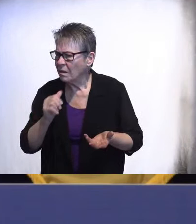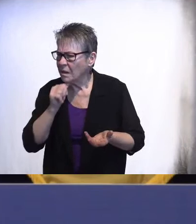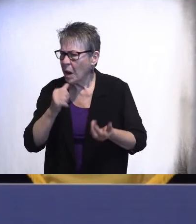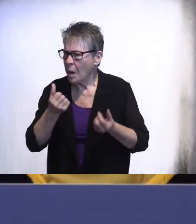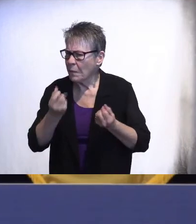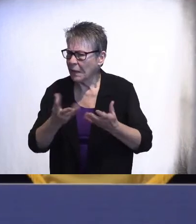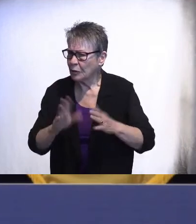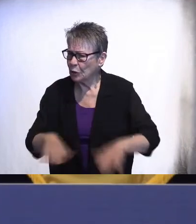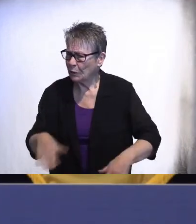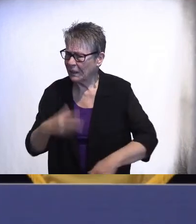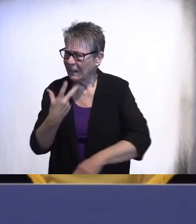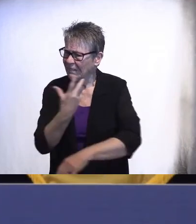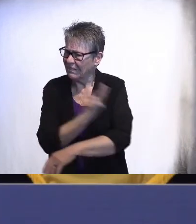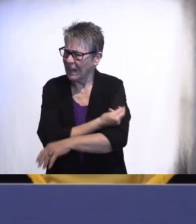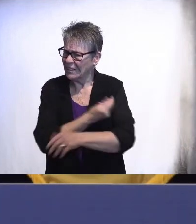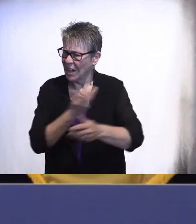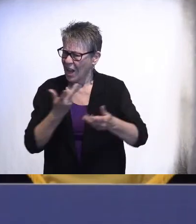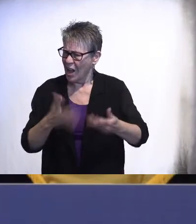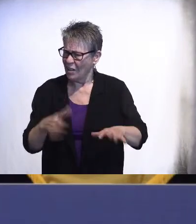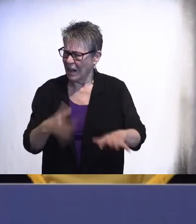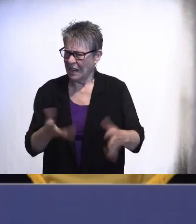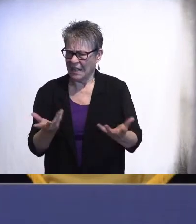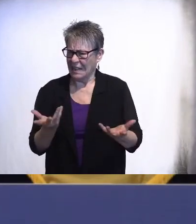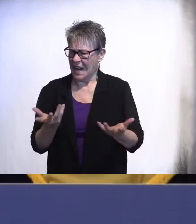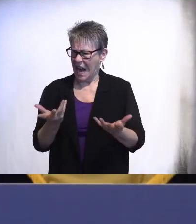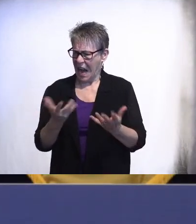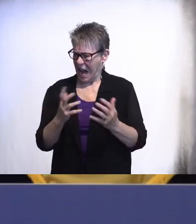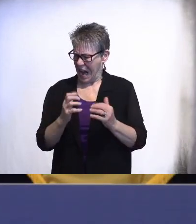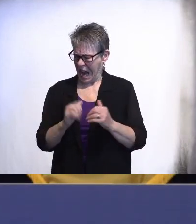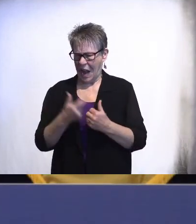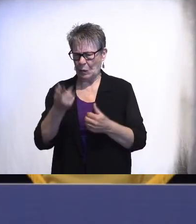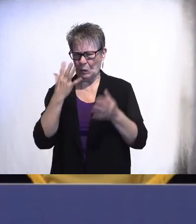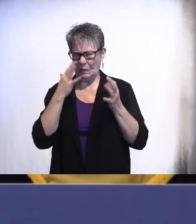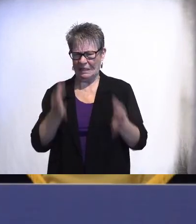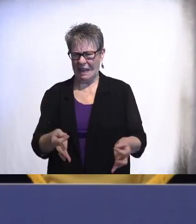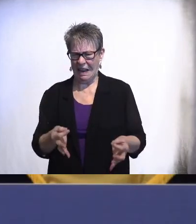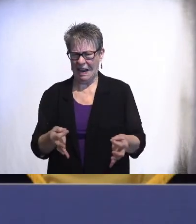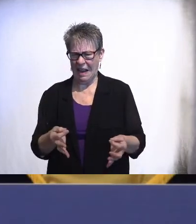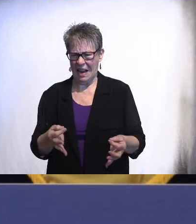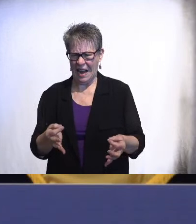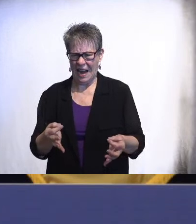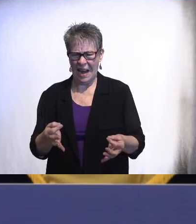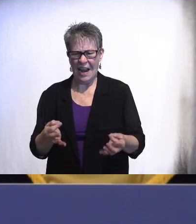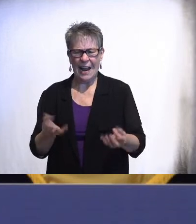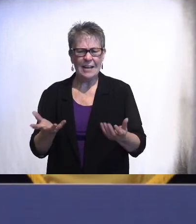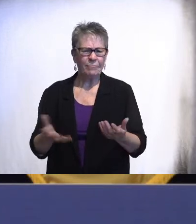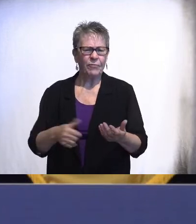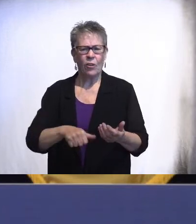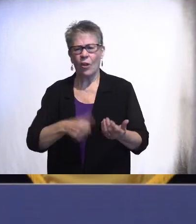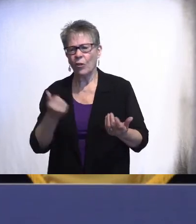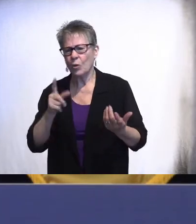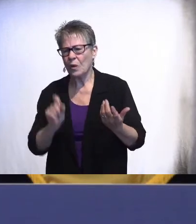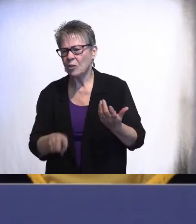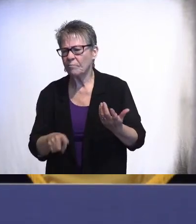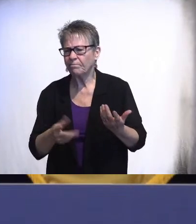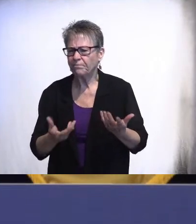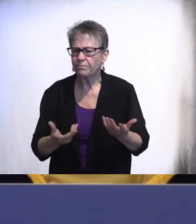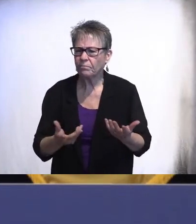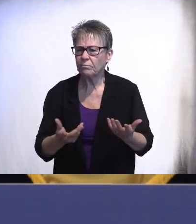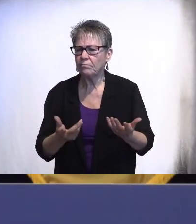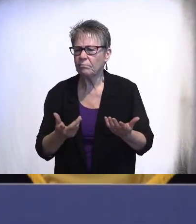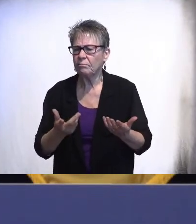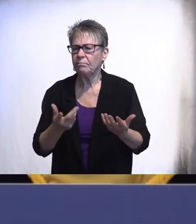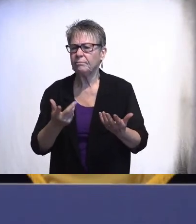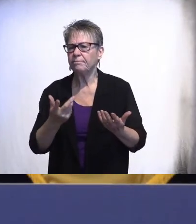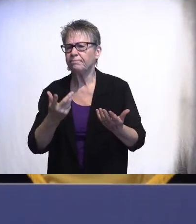justification? Does visitors in schools include spectators at events? If not, when will that requirement be lifted? And for the commissioner, is the state